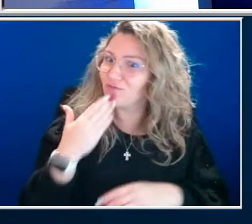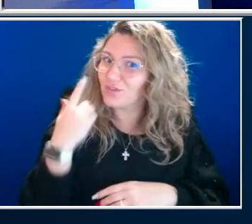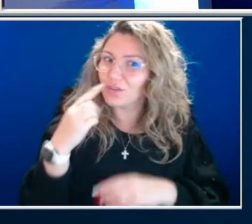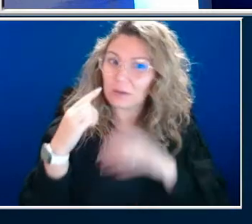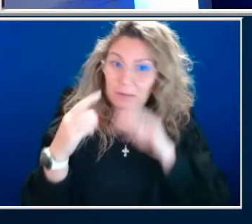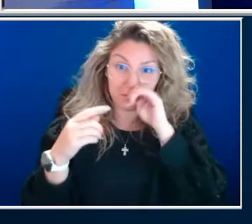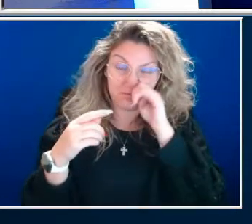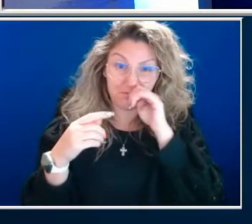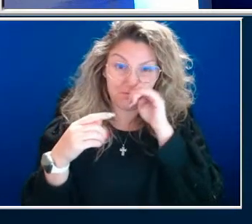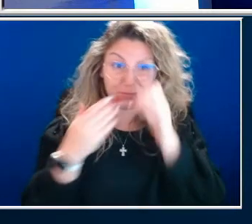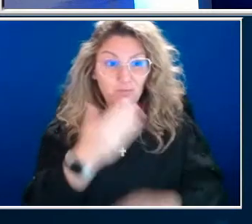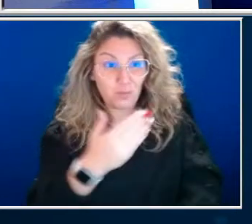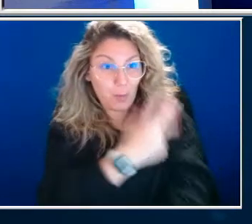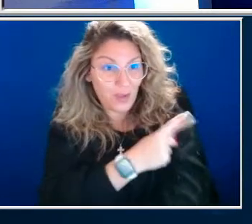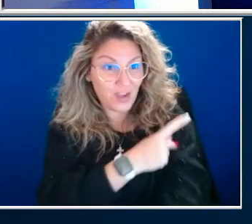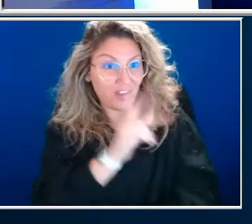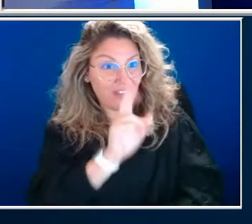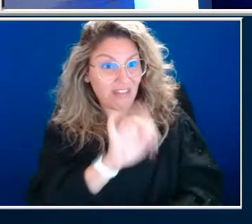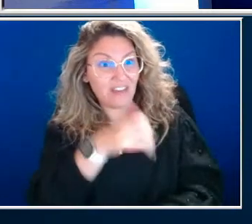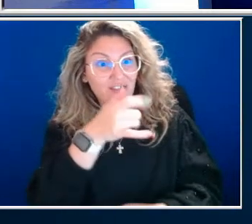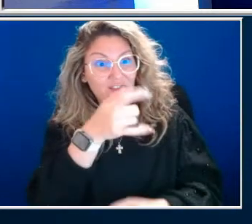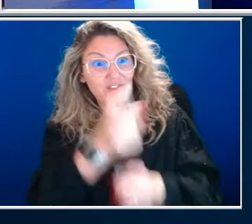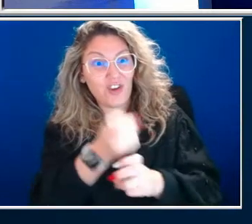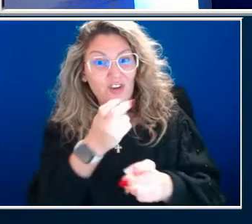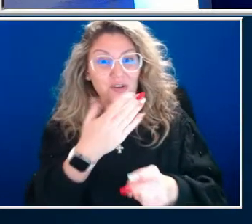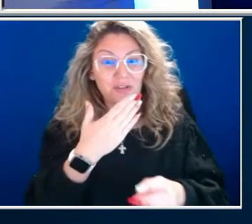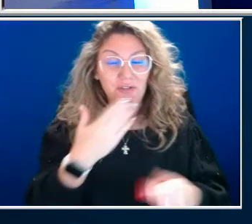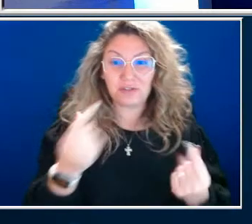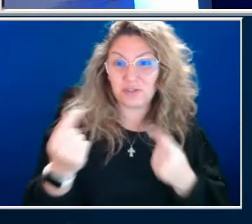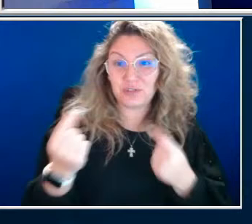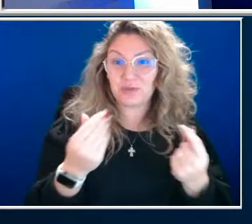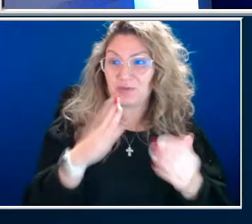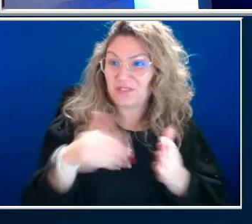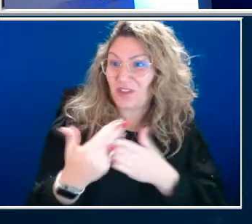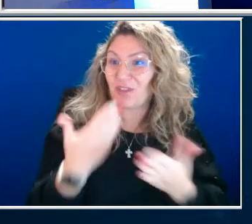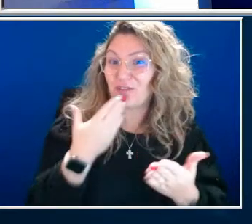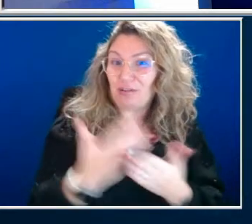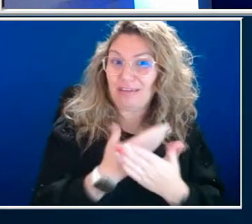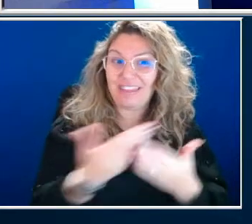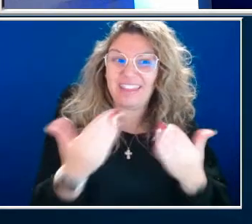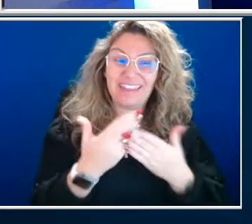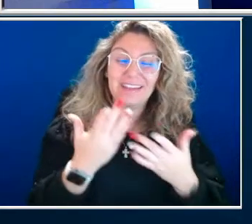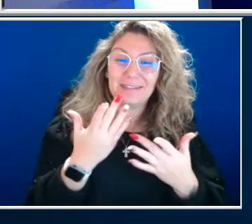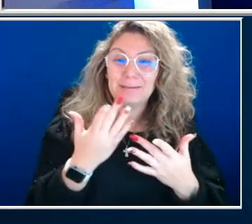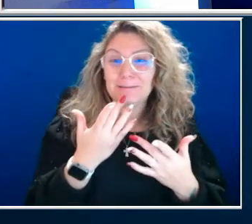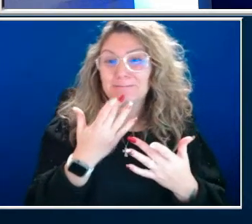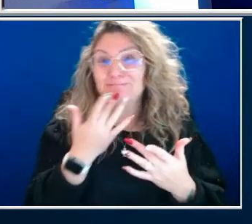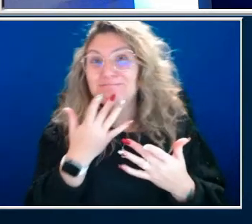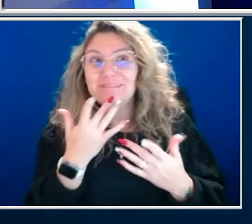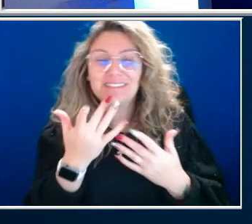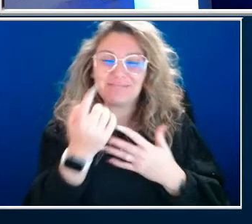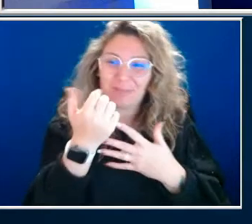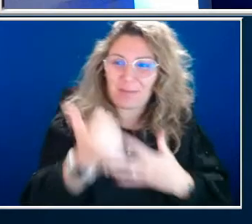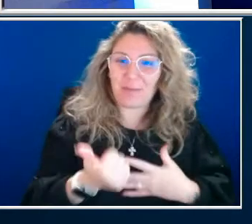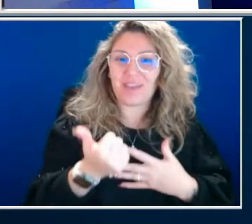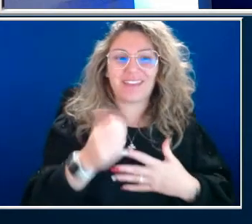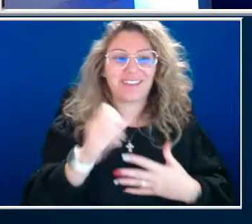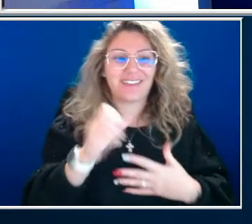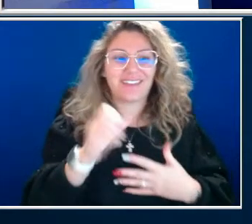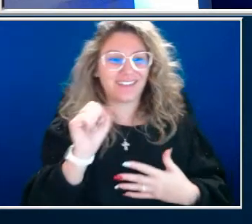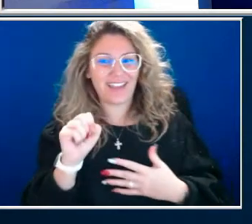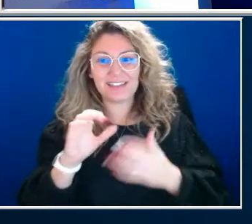and that's really hard to do. You cut all the good stuff out, Amy. Right? Yes. And how are you